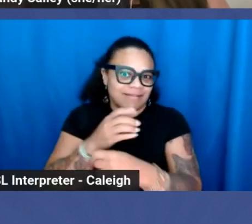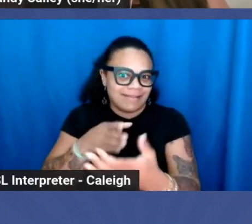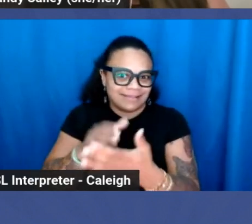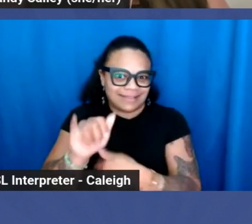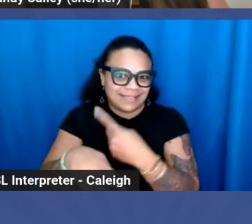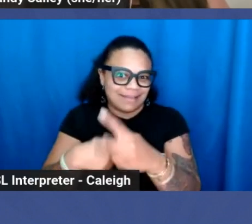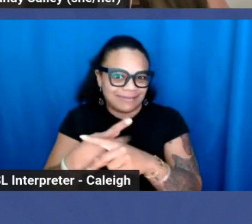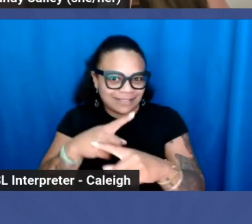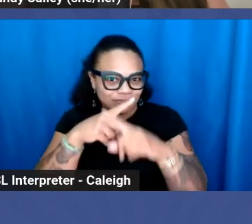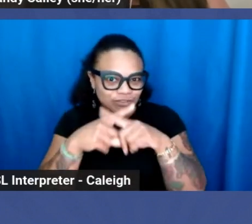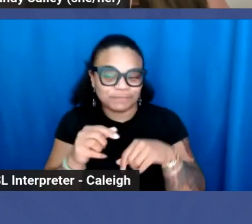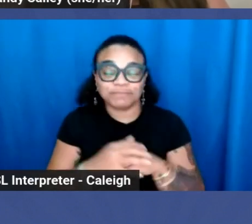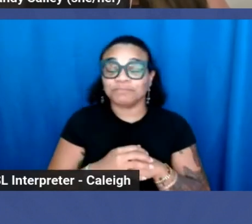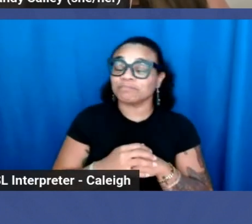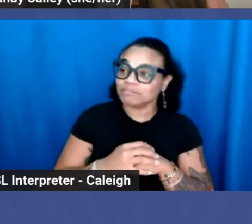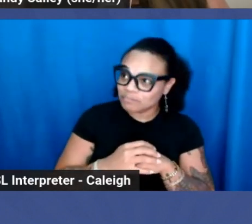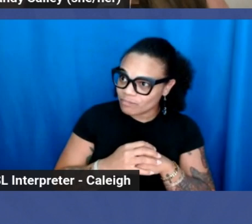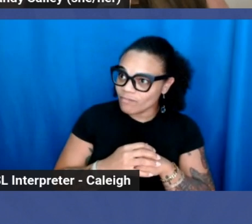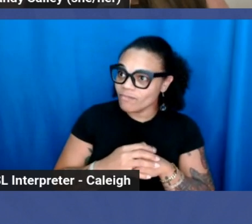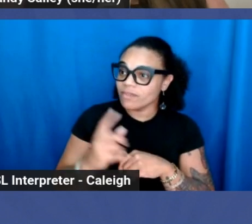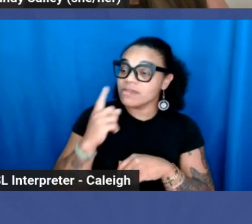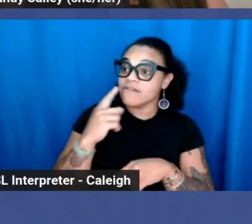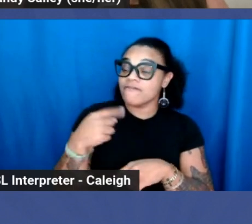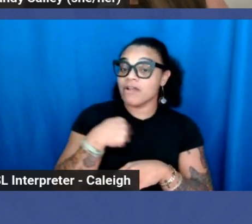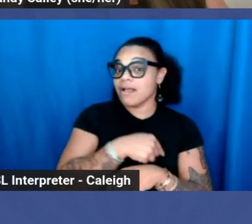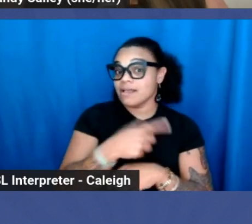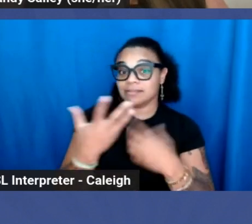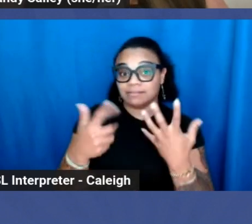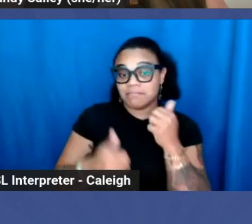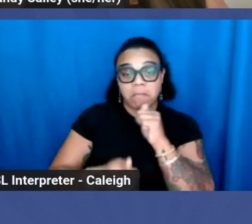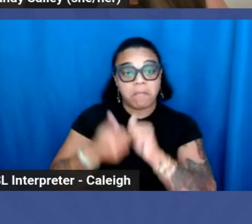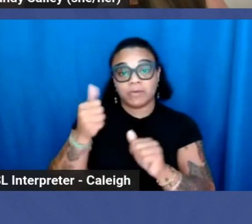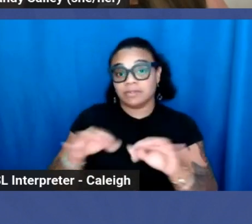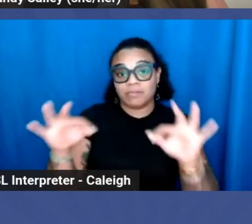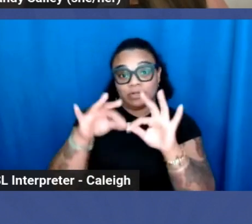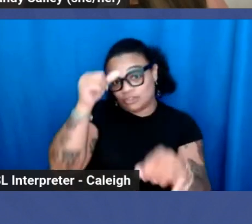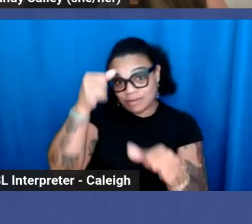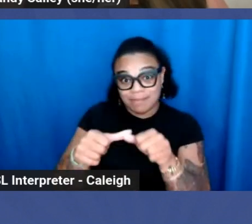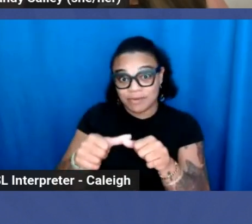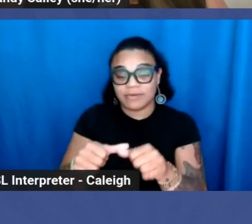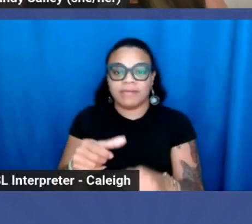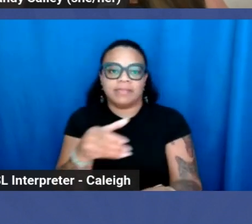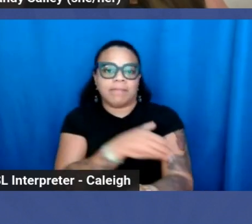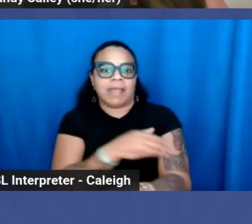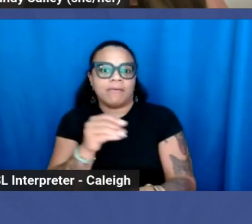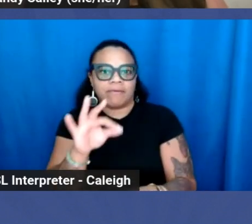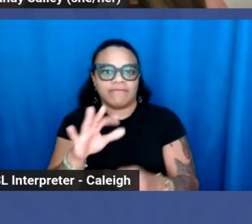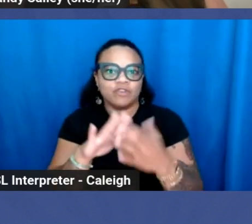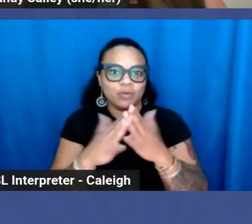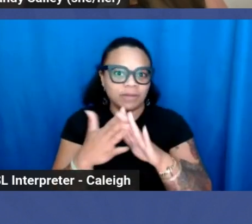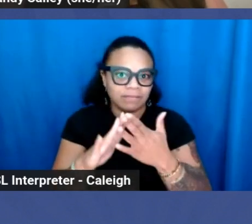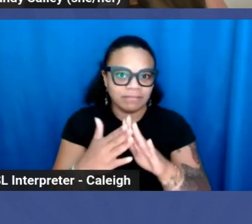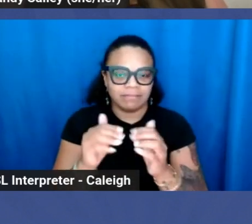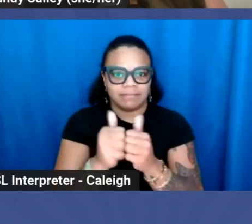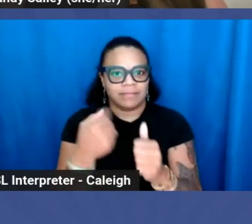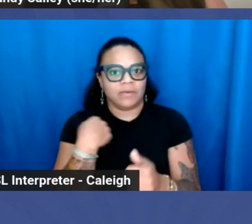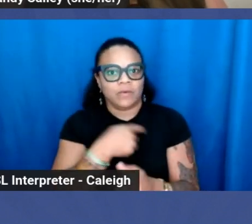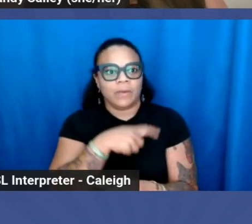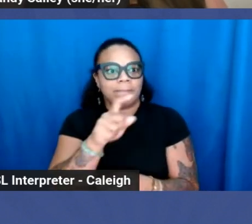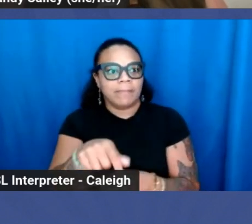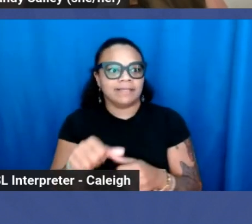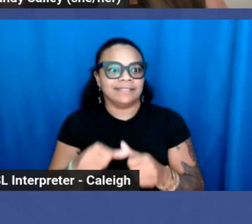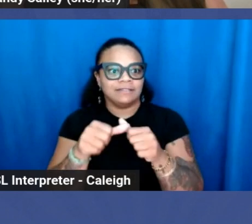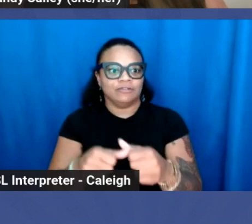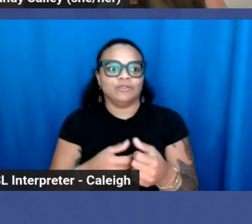I think for us, the most important thing to remember is the power of community and how we need to continue to trust